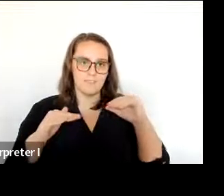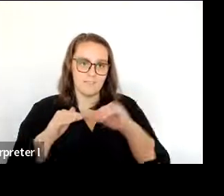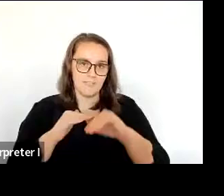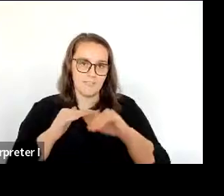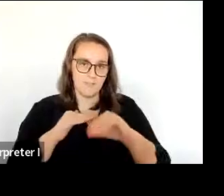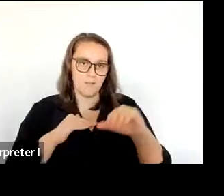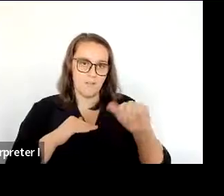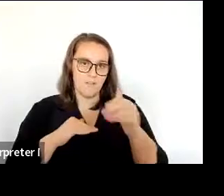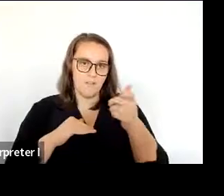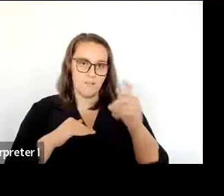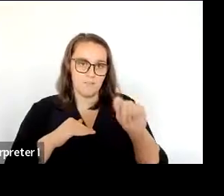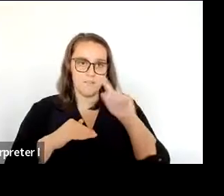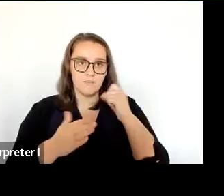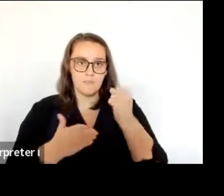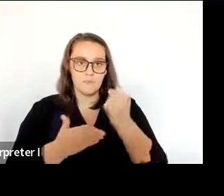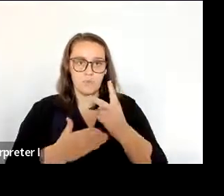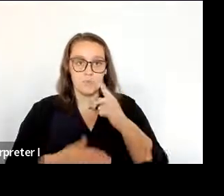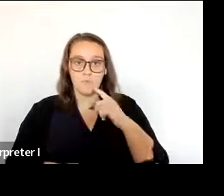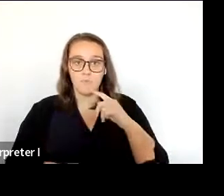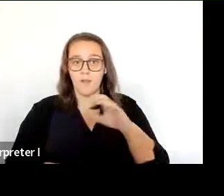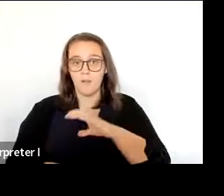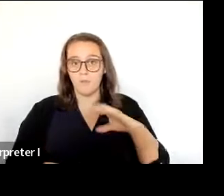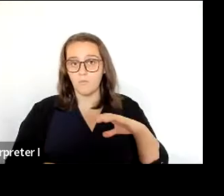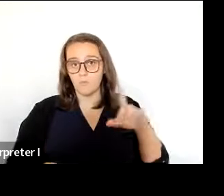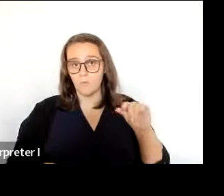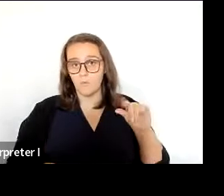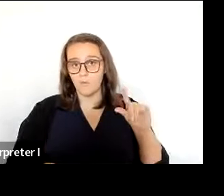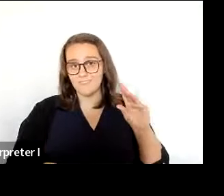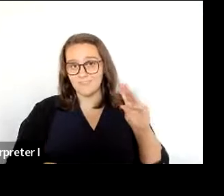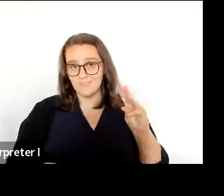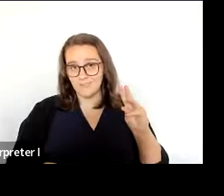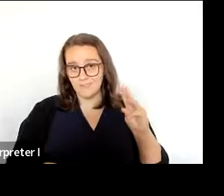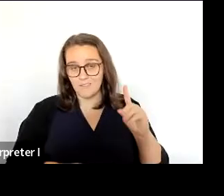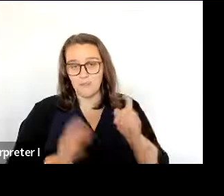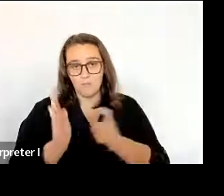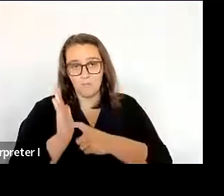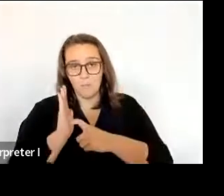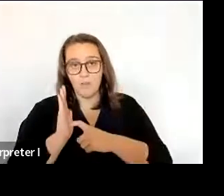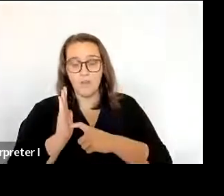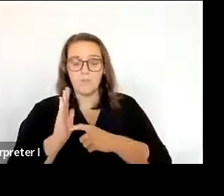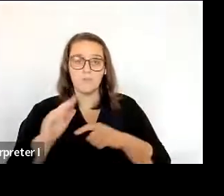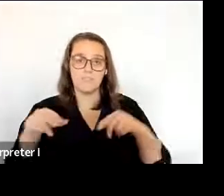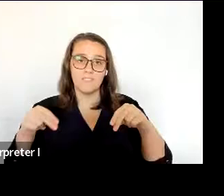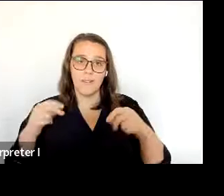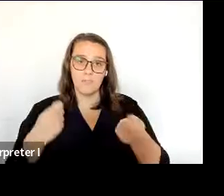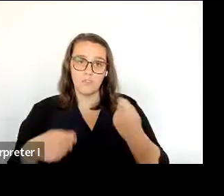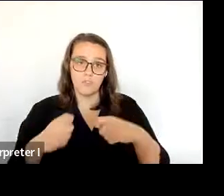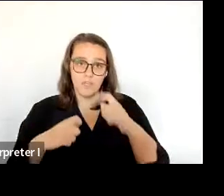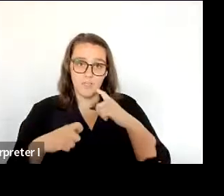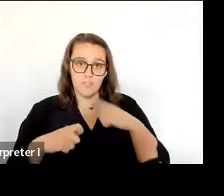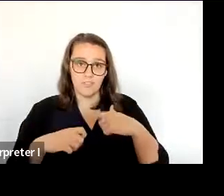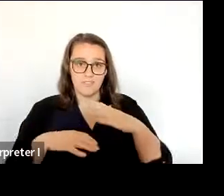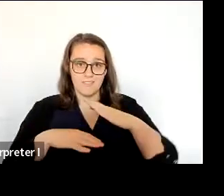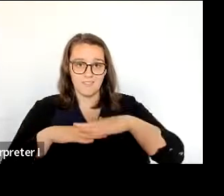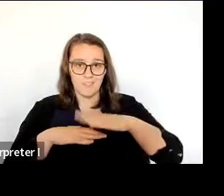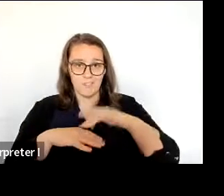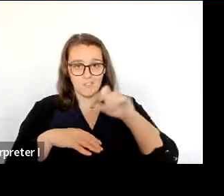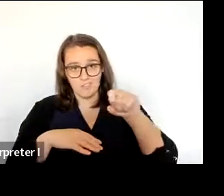Congress in September 2016, requires diaper changing stations in all publicly accessible federal